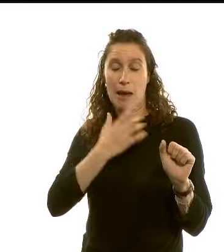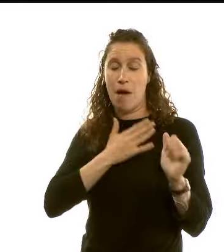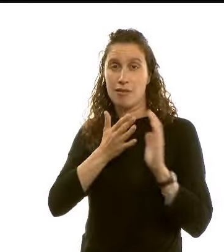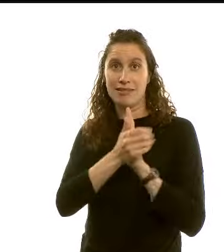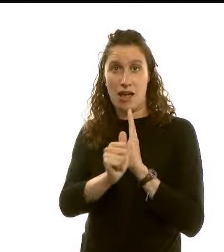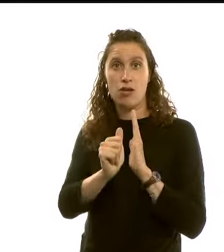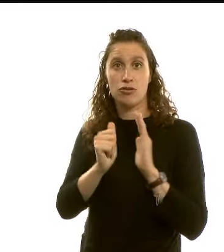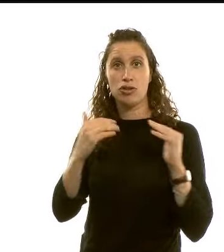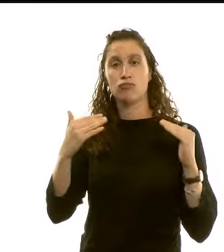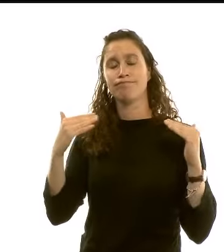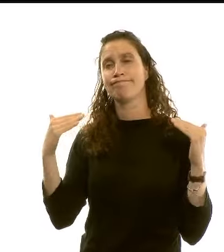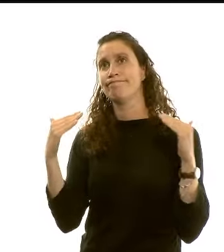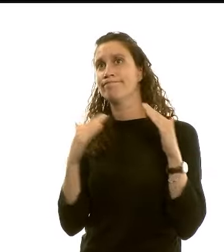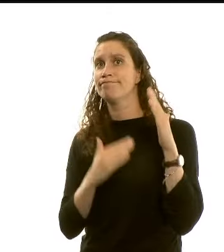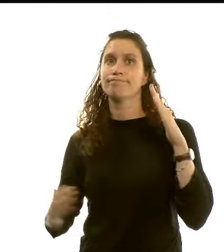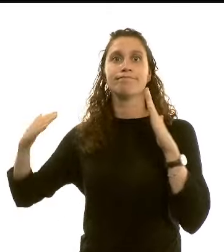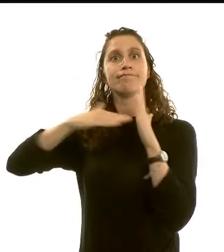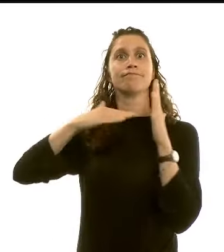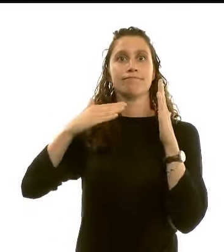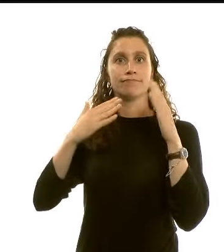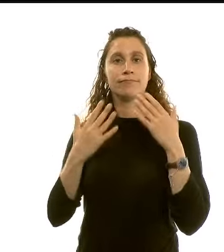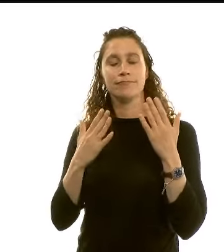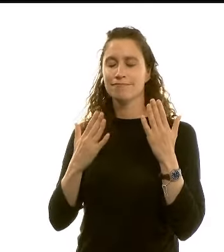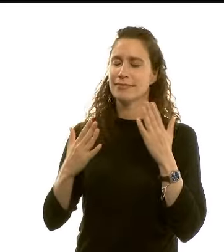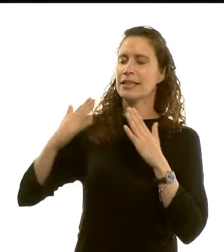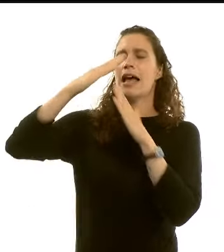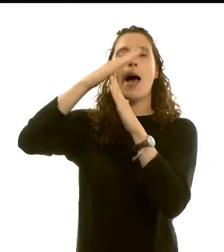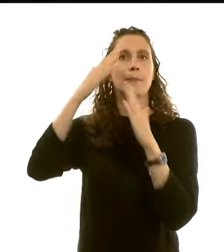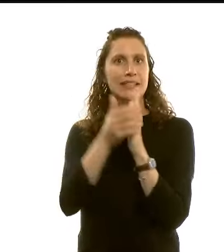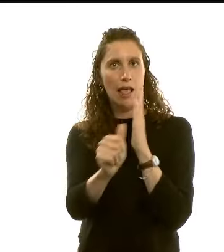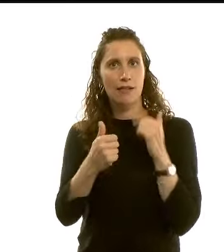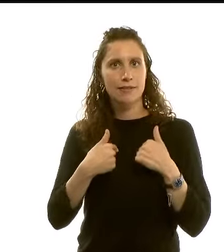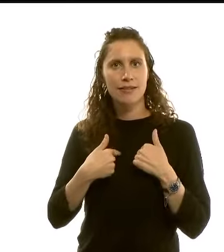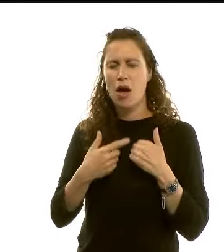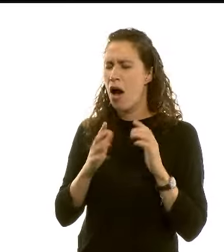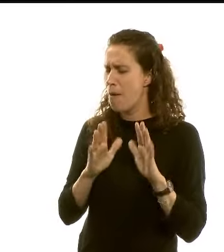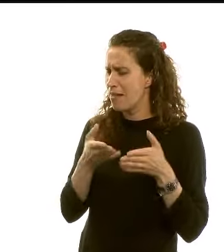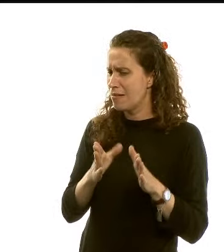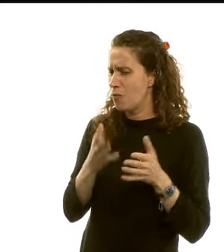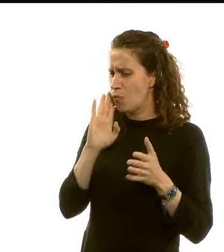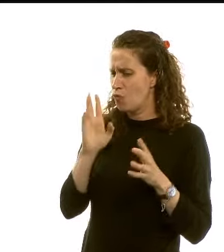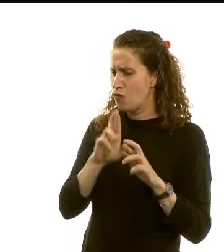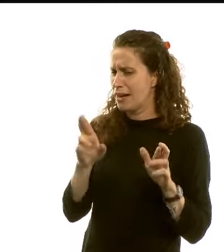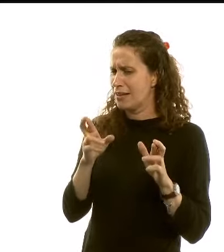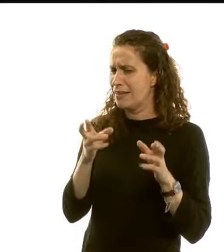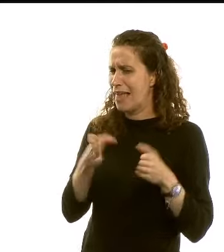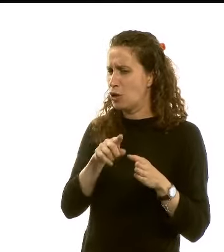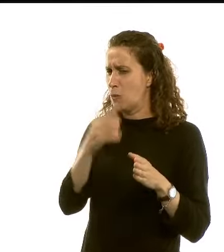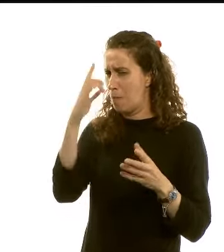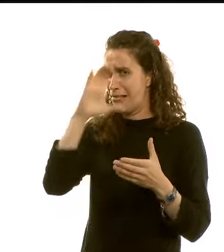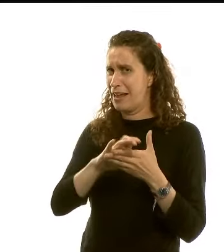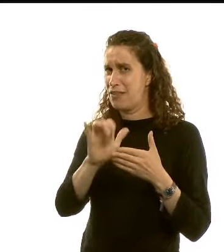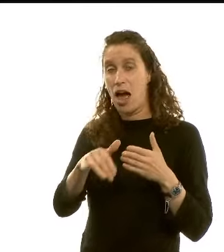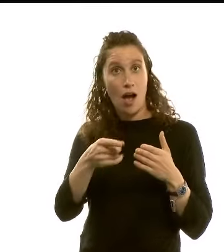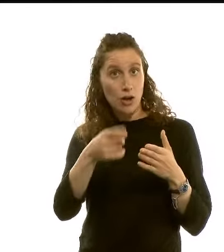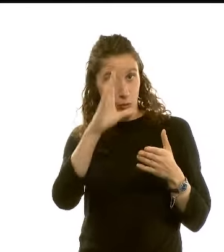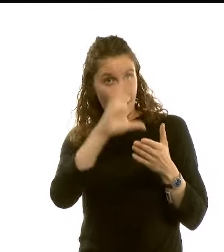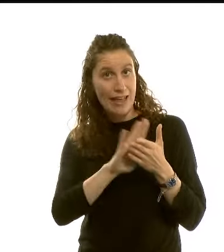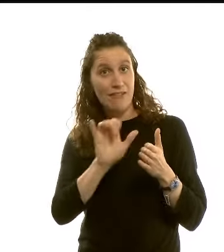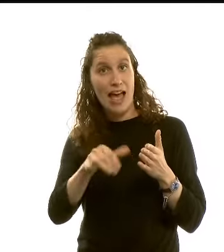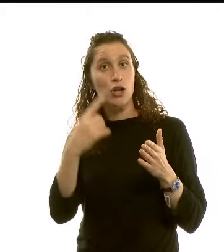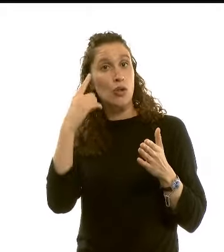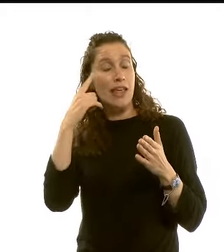are unparalleled, Vic, right? I am prepared to let you believe that. Okay, Yeah. since you believe that, would you even say that